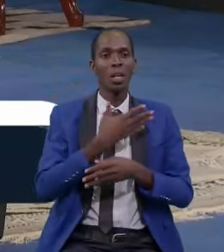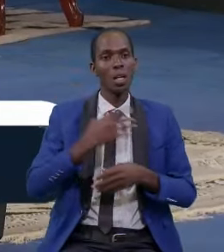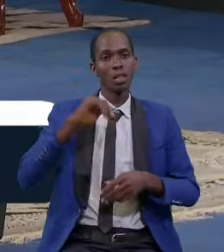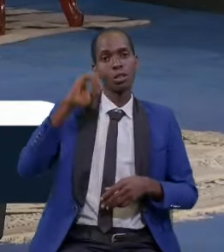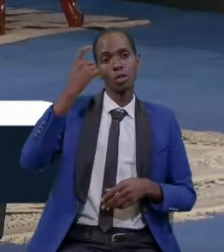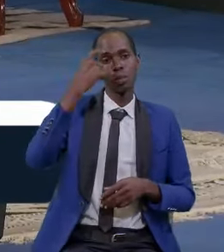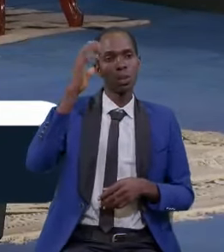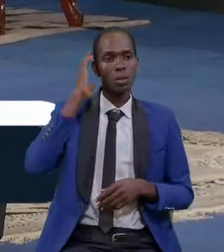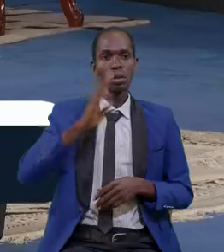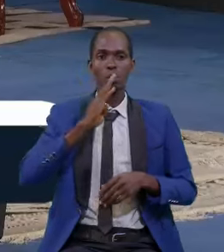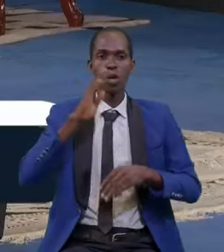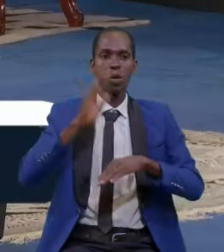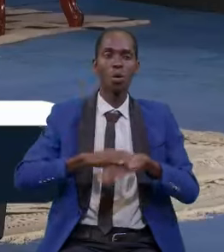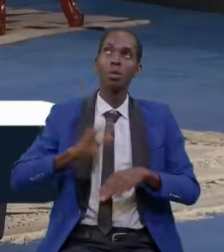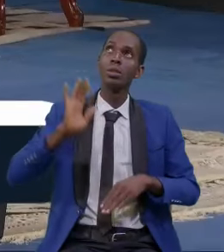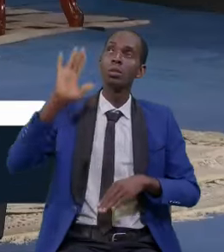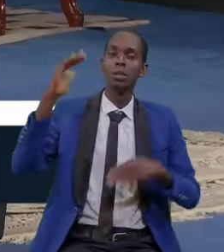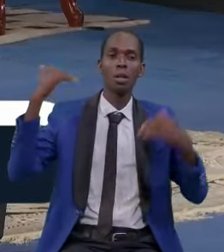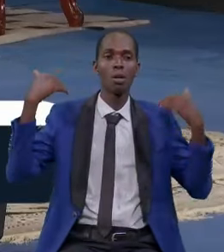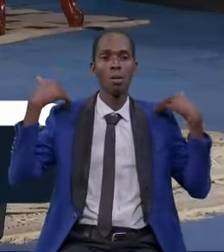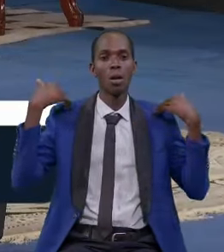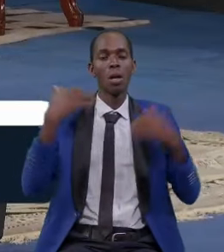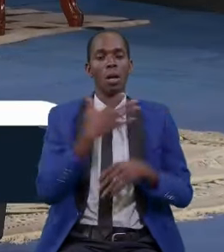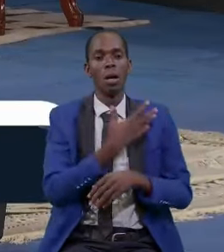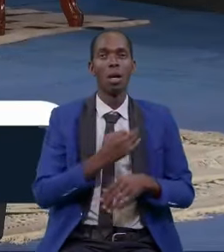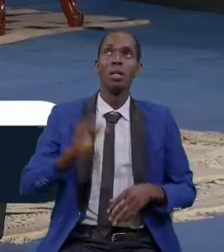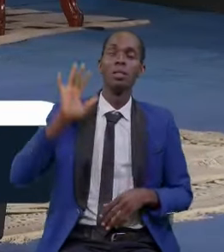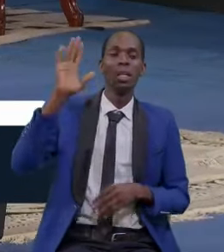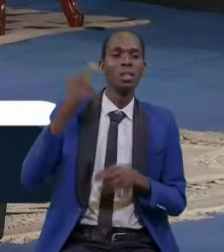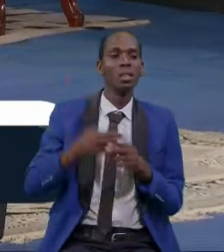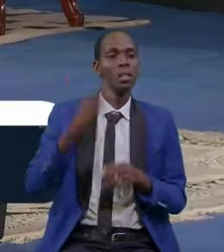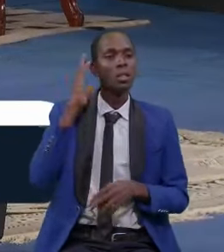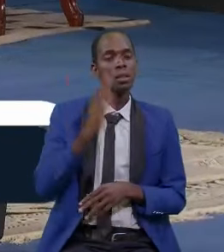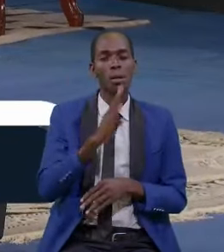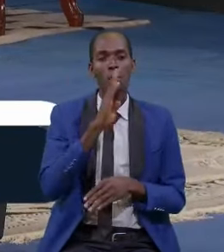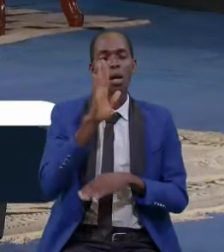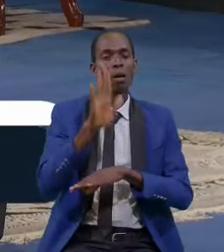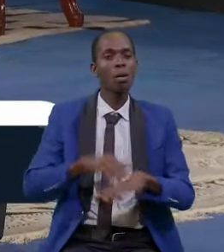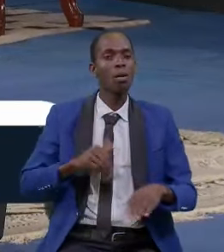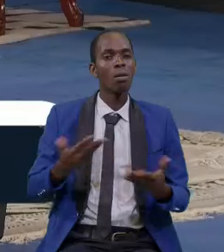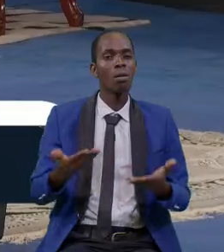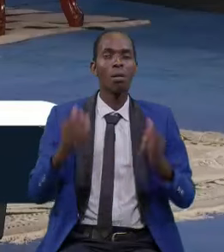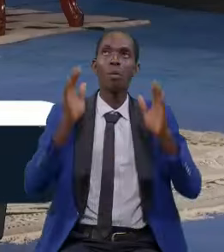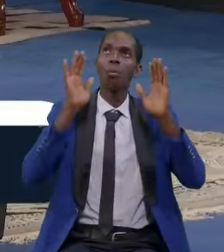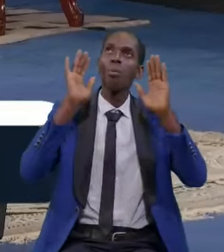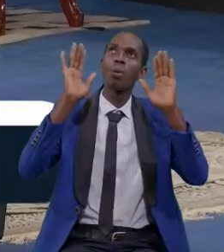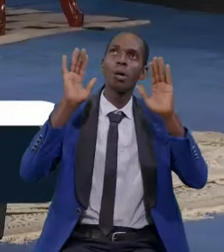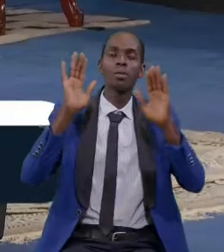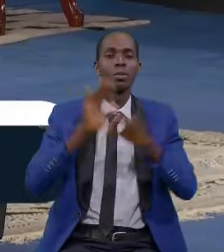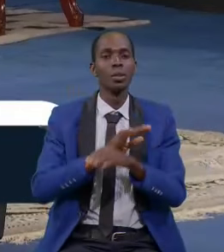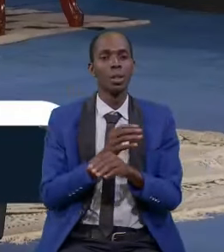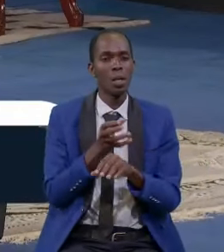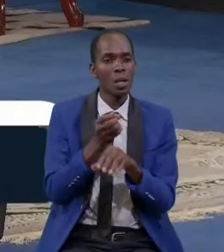his shoulder, and his name shall be called Wonderful Counselor, the